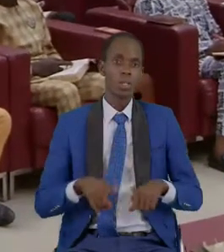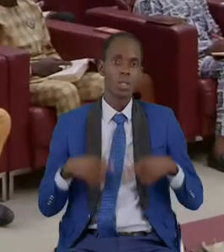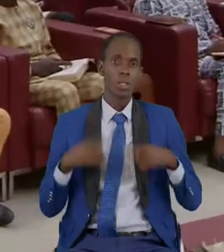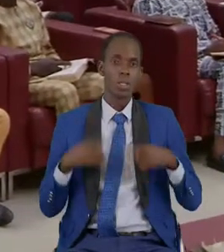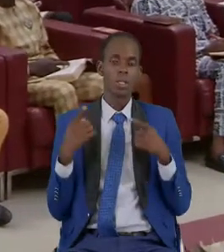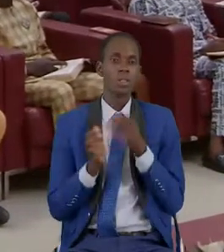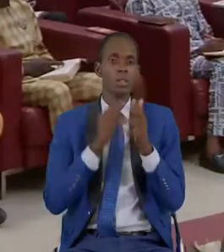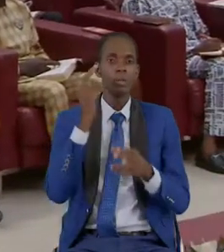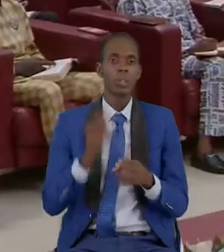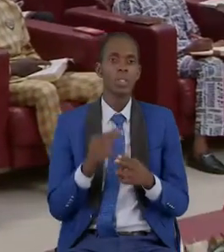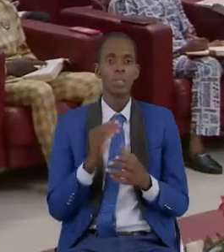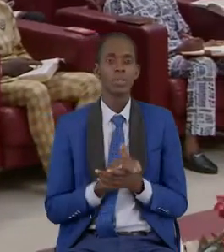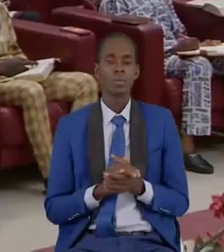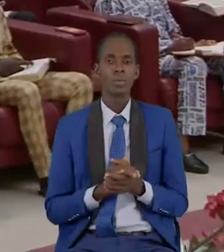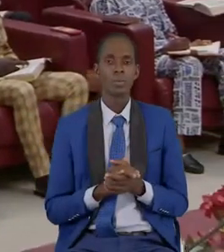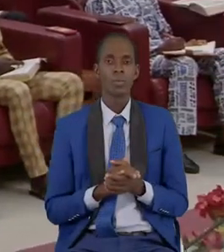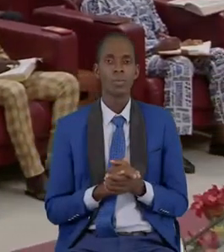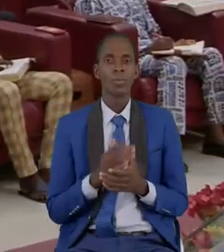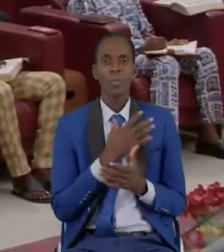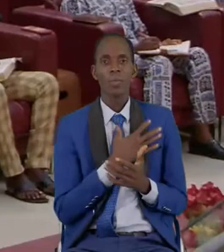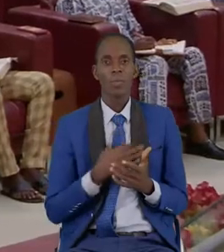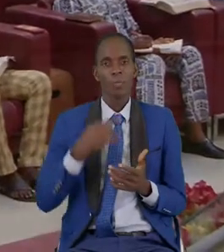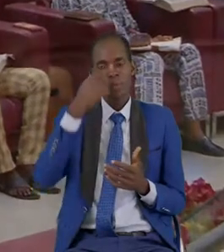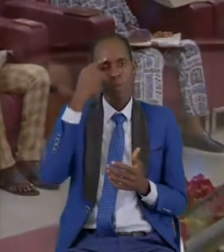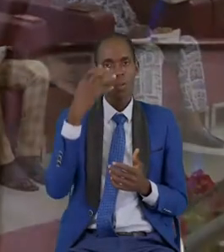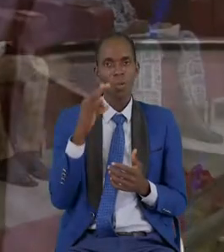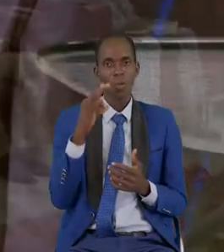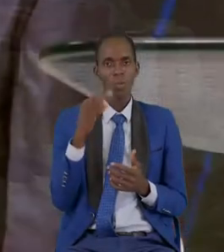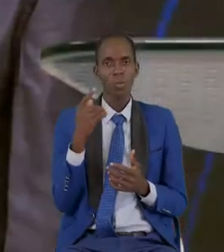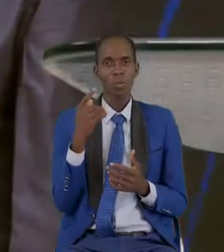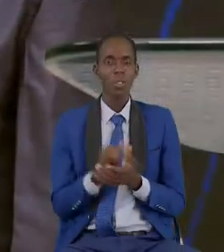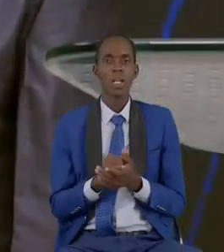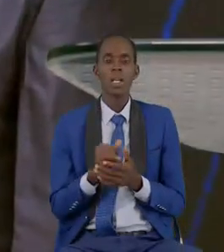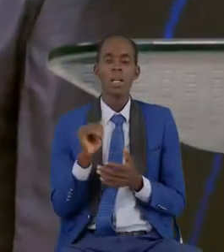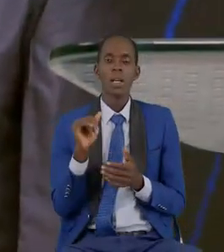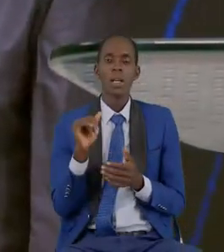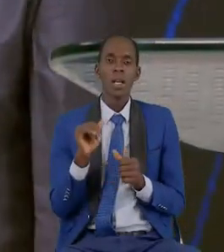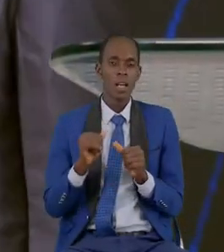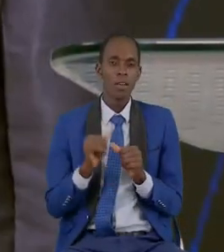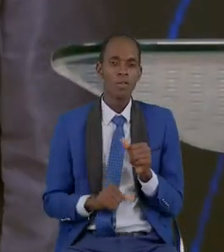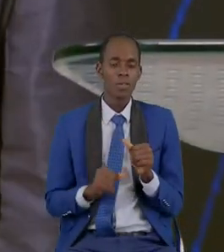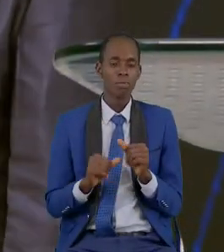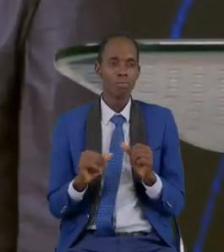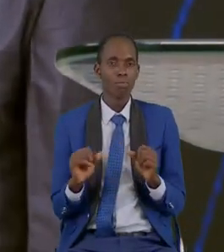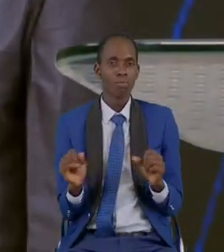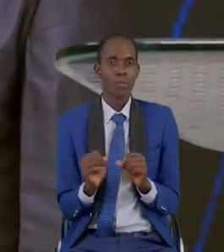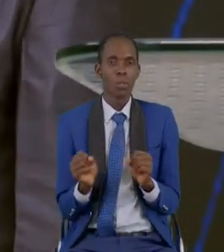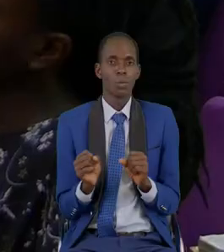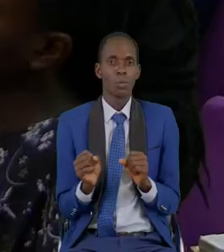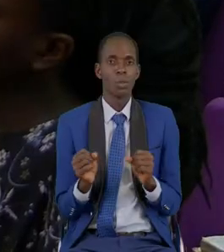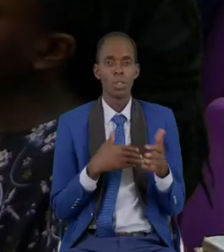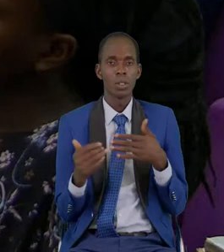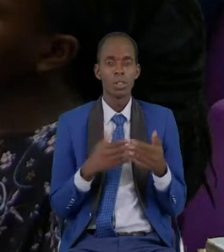Amen. And because of that, every threatening situation will come under your